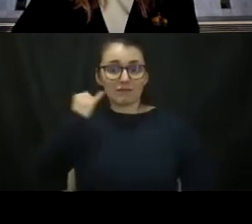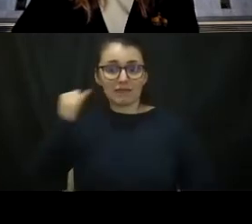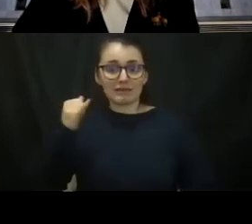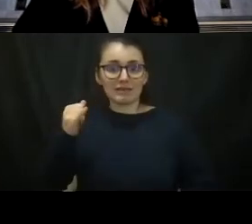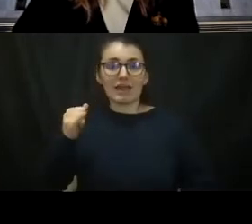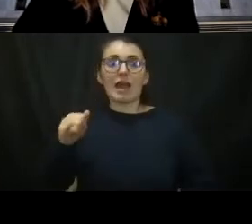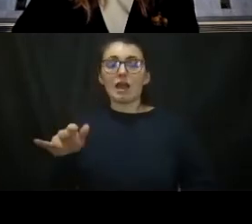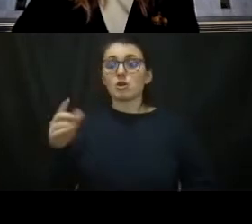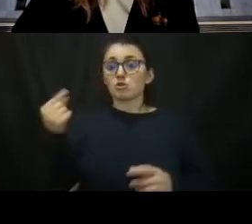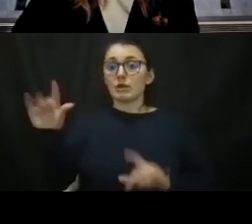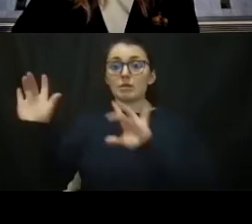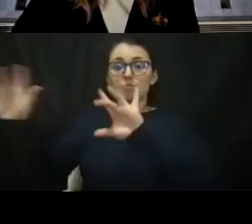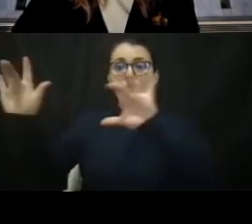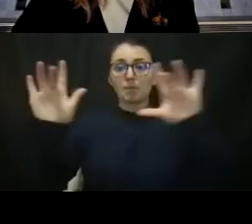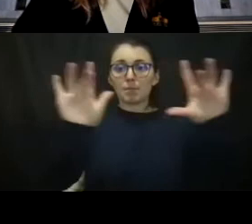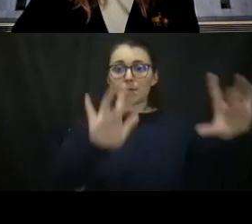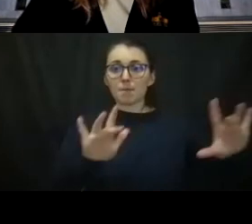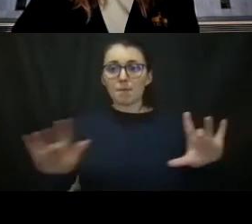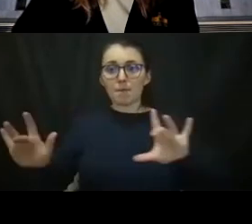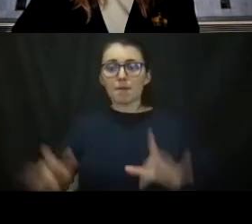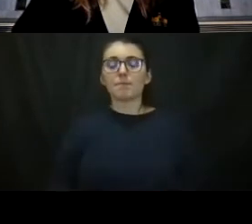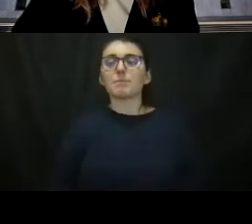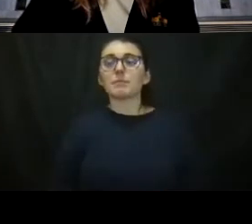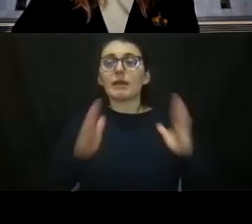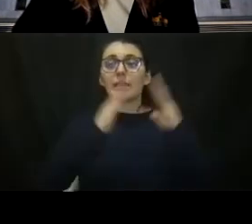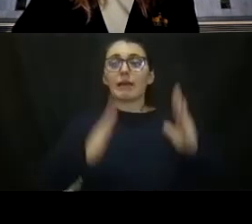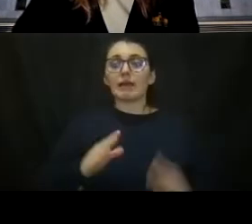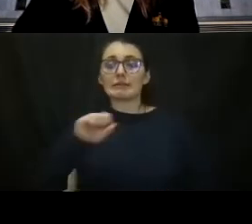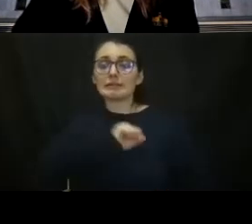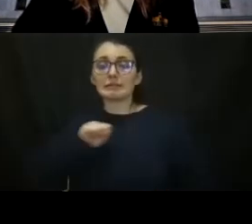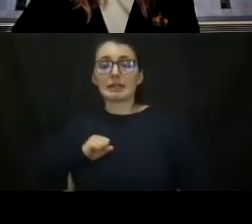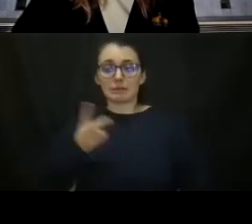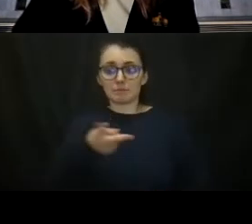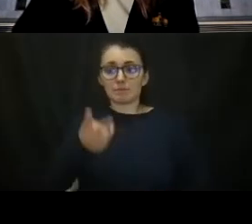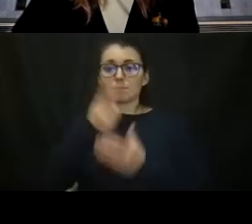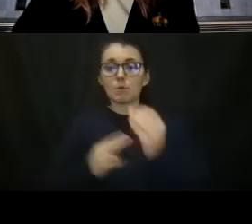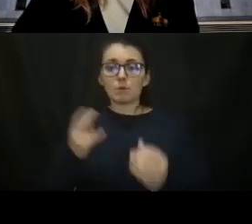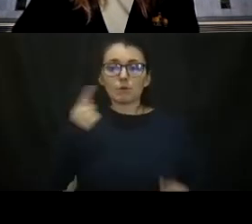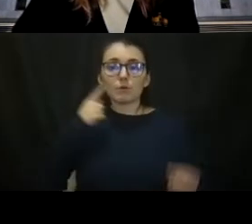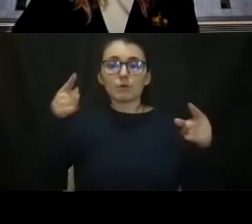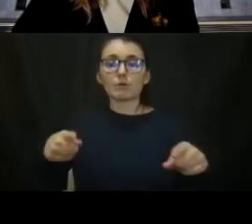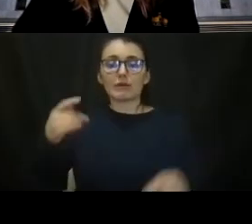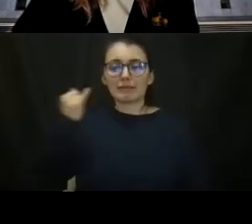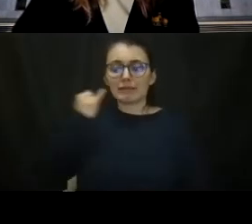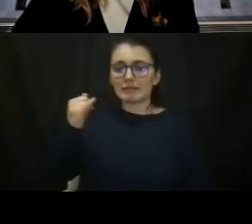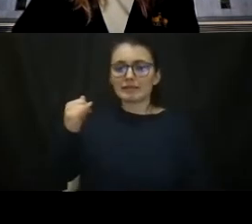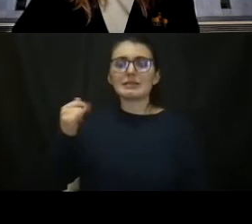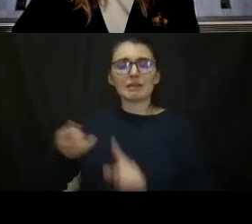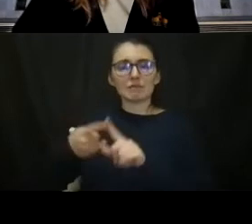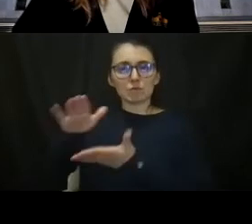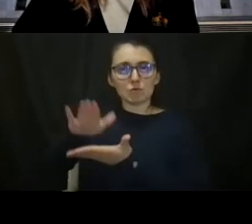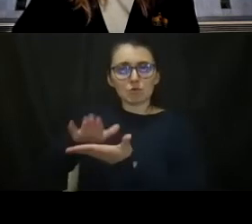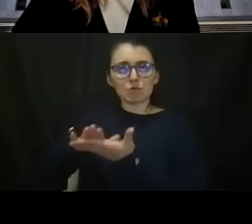up green. The House and Senate both agreed that the idea from the Sunnyside students should become a